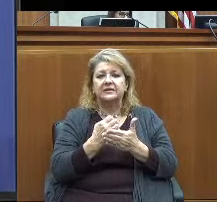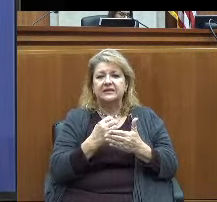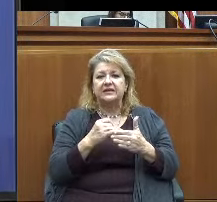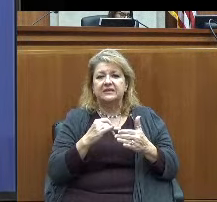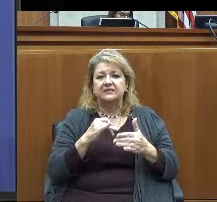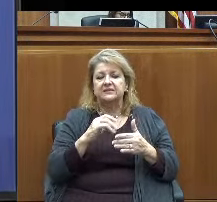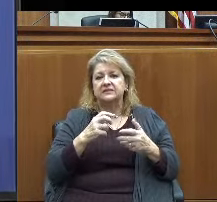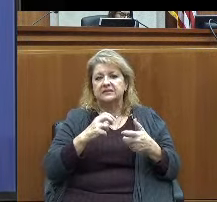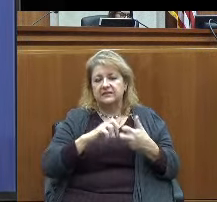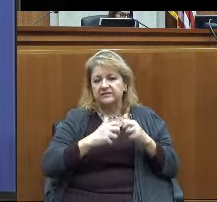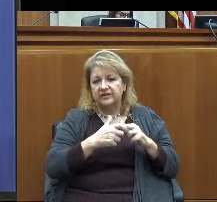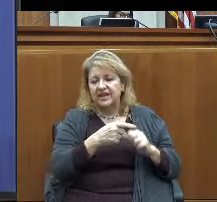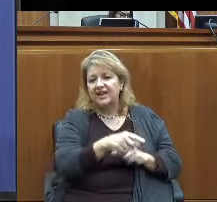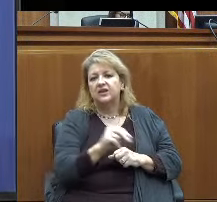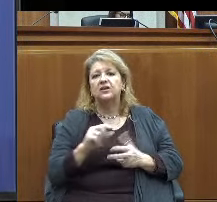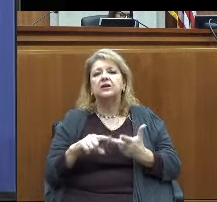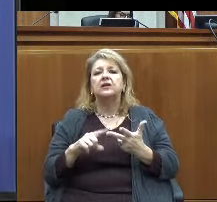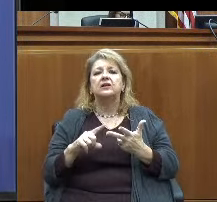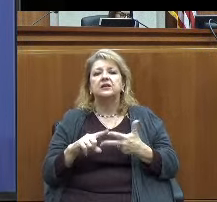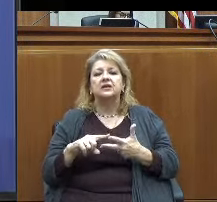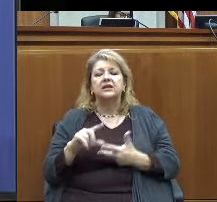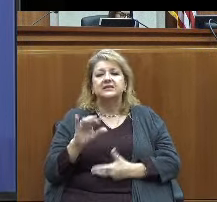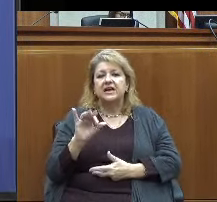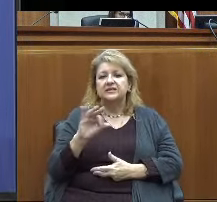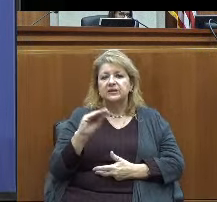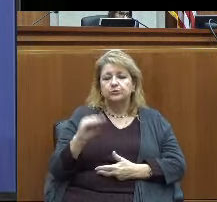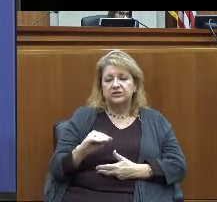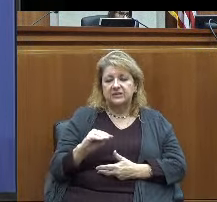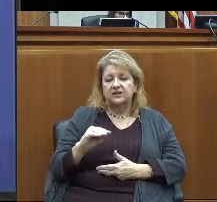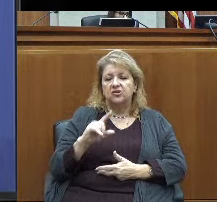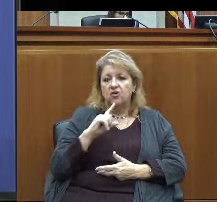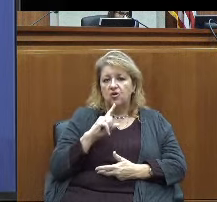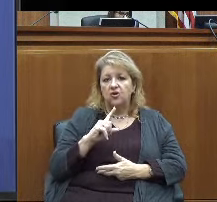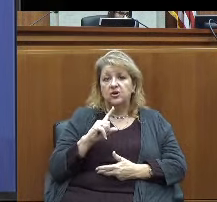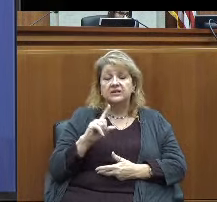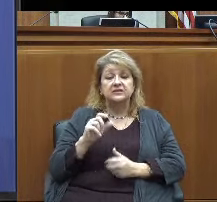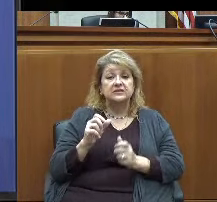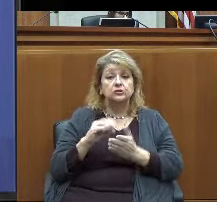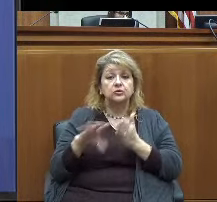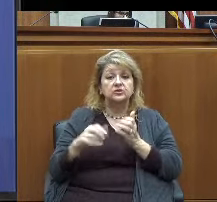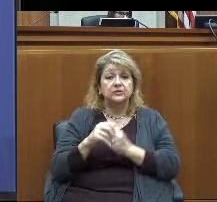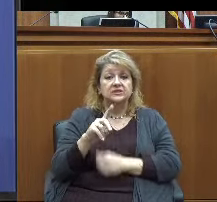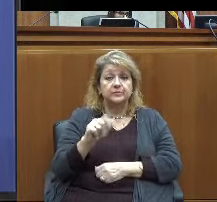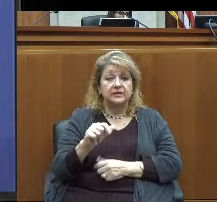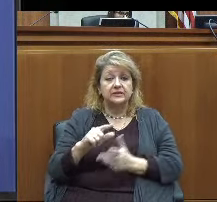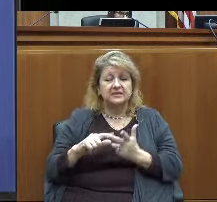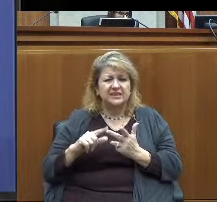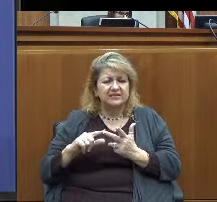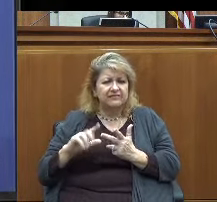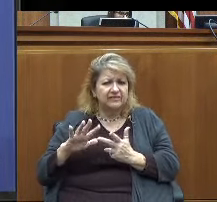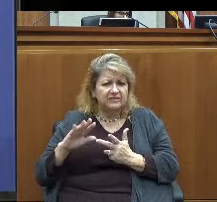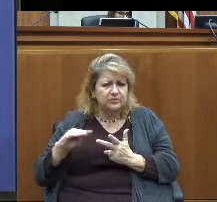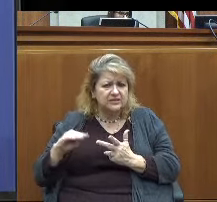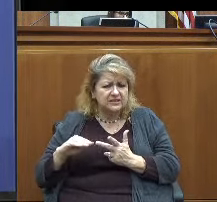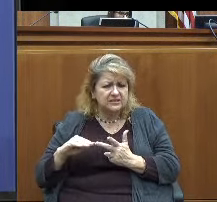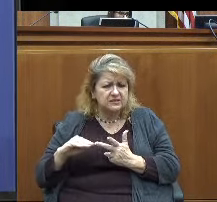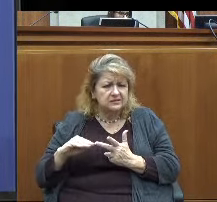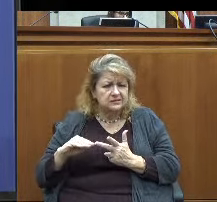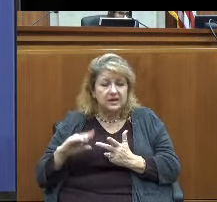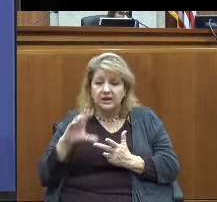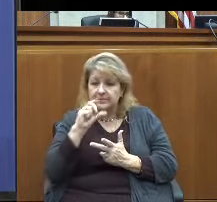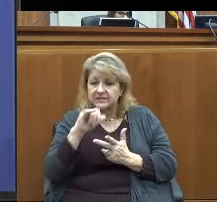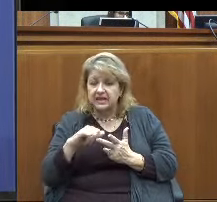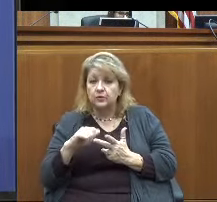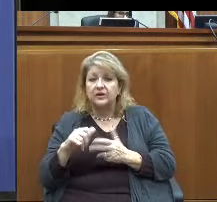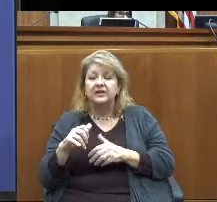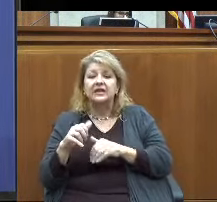and 5% are students that are English learners. During the prior school year, there was 27% teachers of color, and that